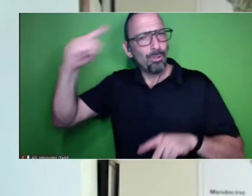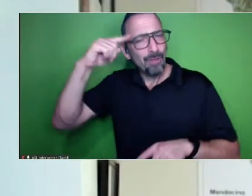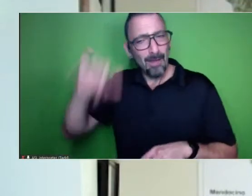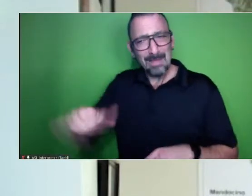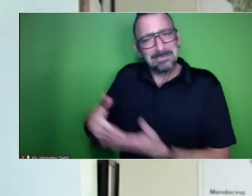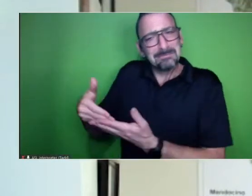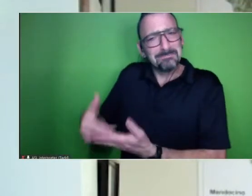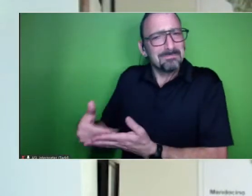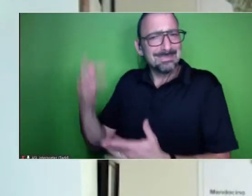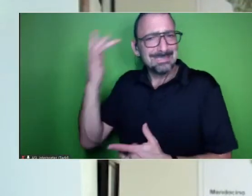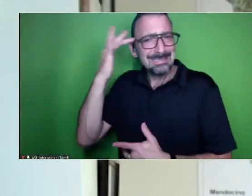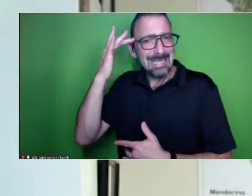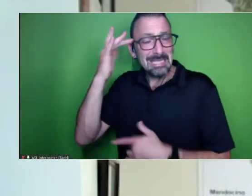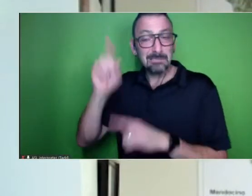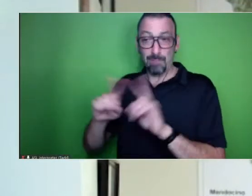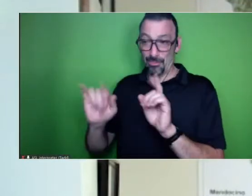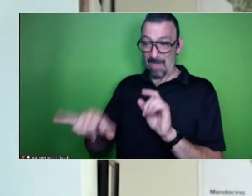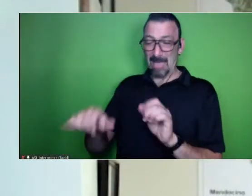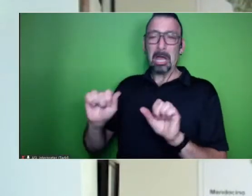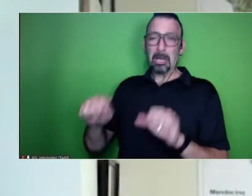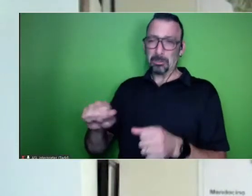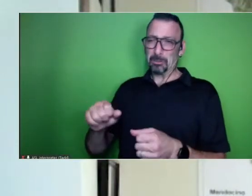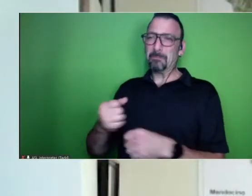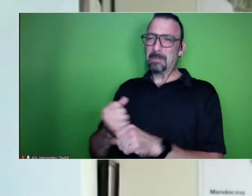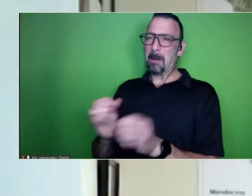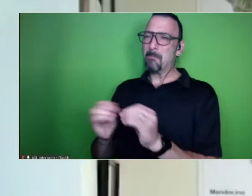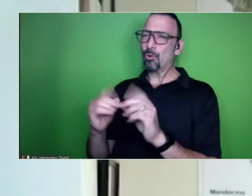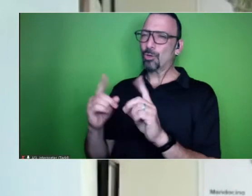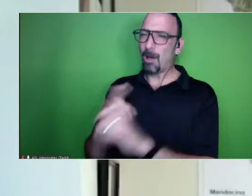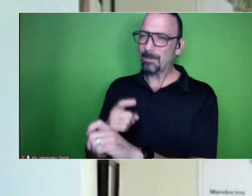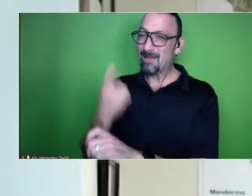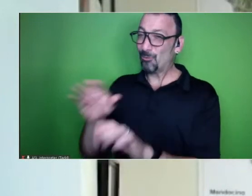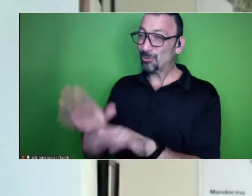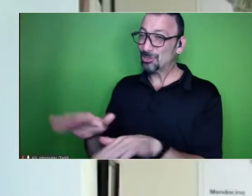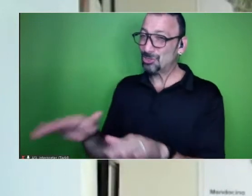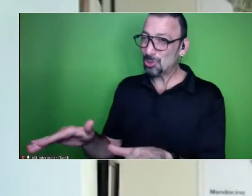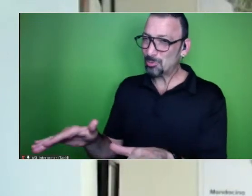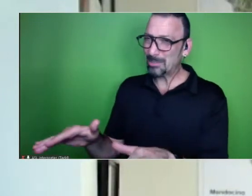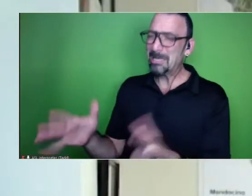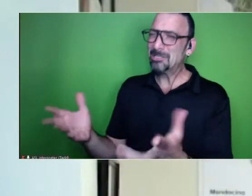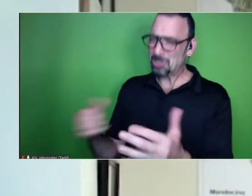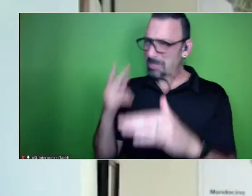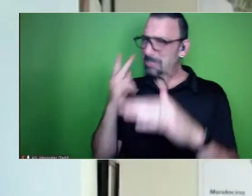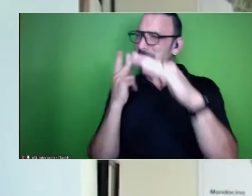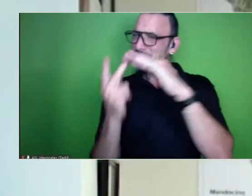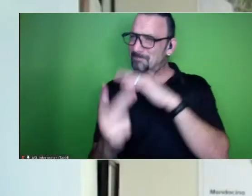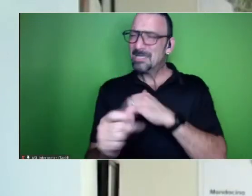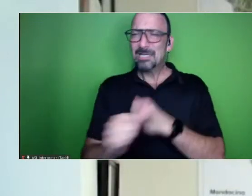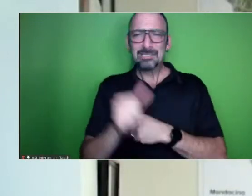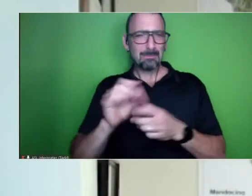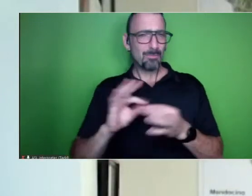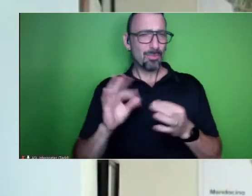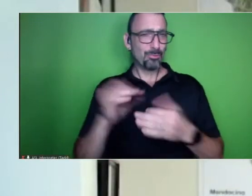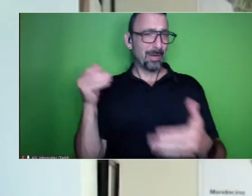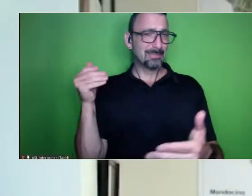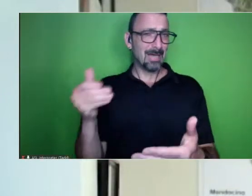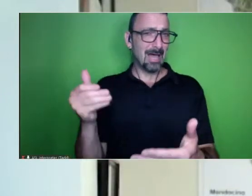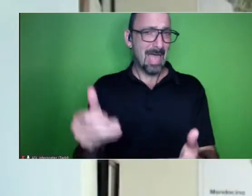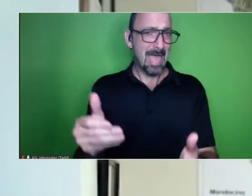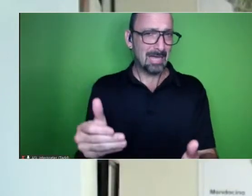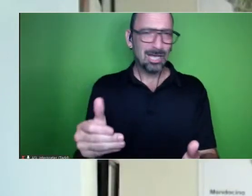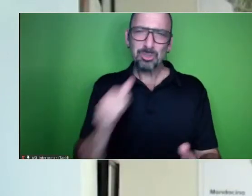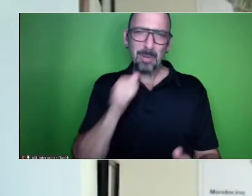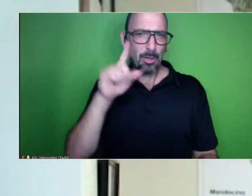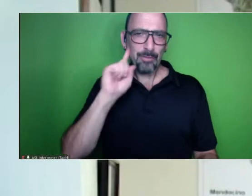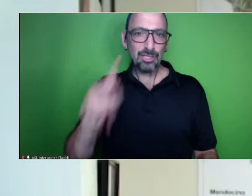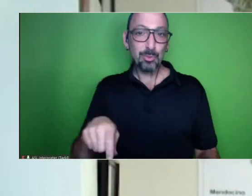disease, but that could complicate things also for children. So we have some threats ahead, and I don't think we should lean back.